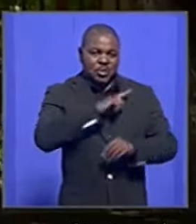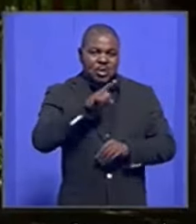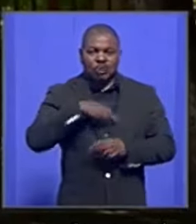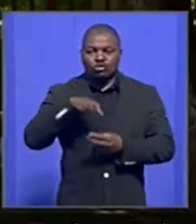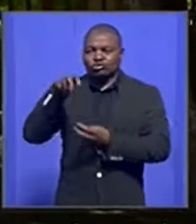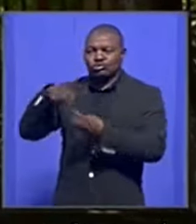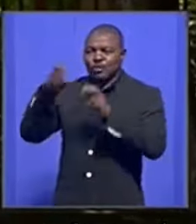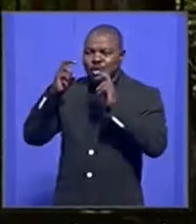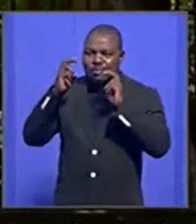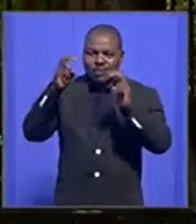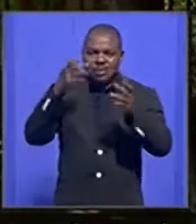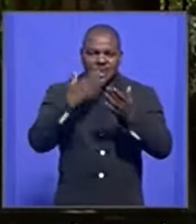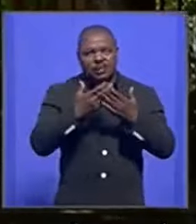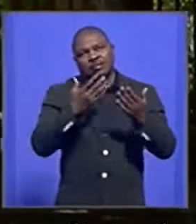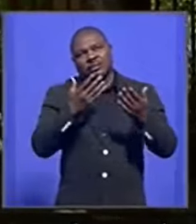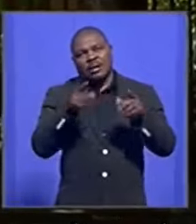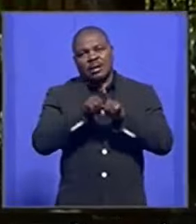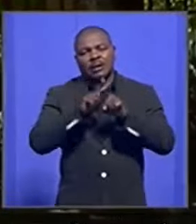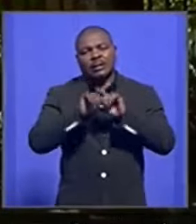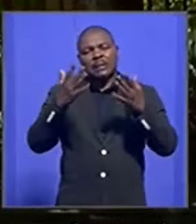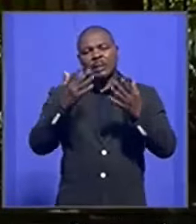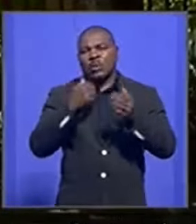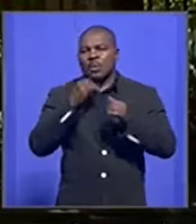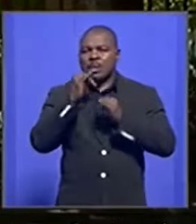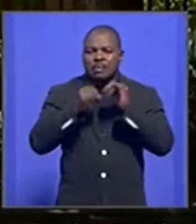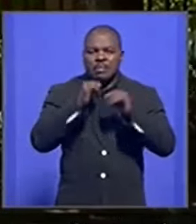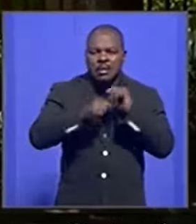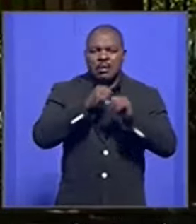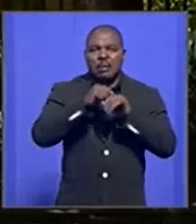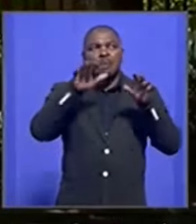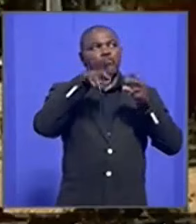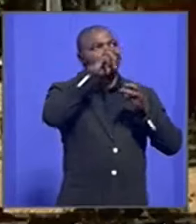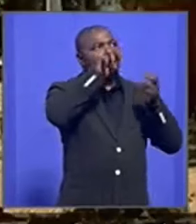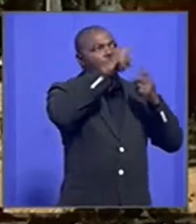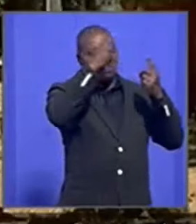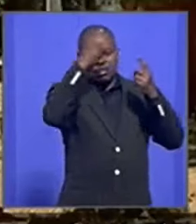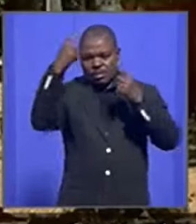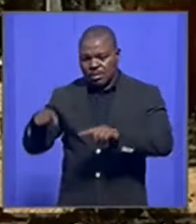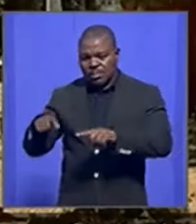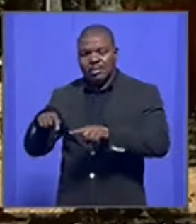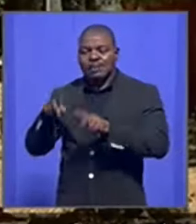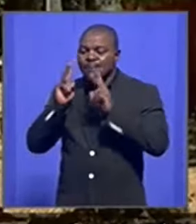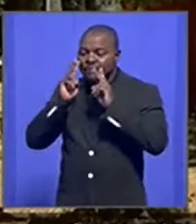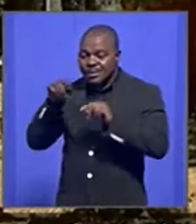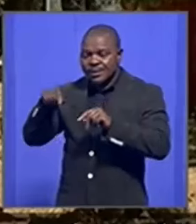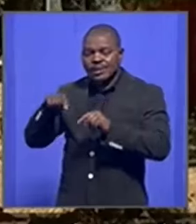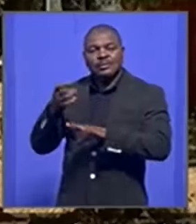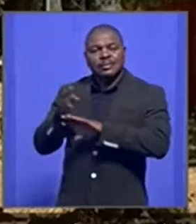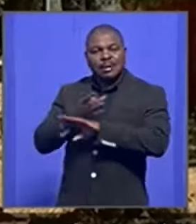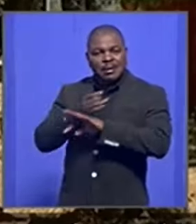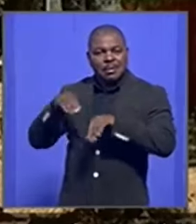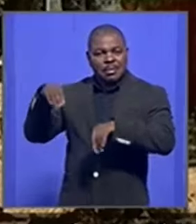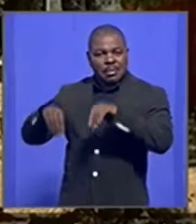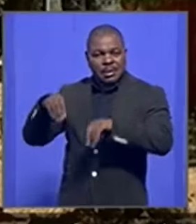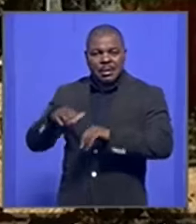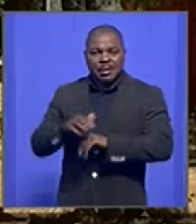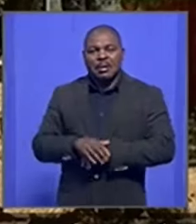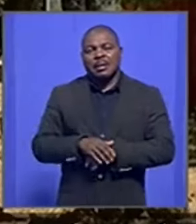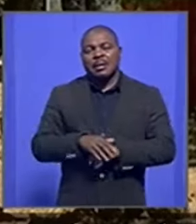from 10, 11 years ago, where the tours from all over the world came to visit the diamond mine, like the McGarty House